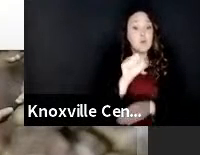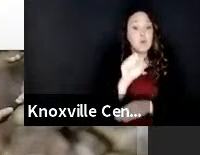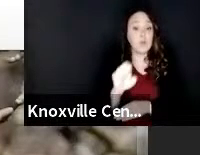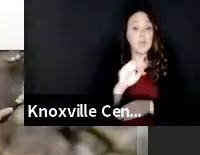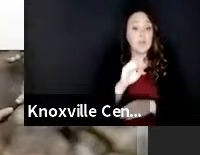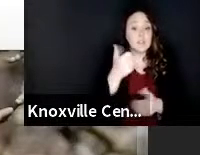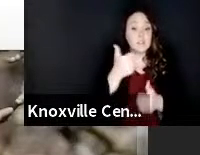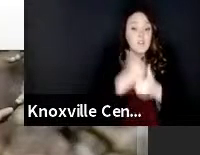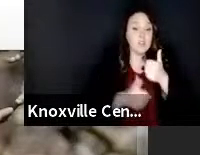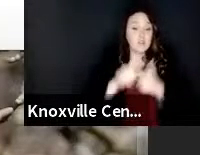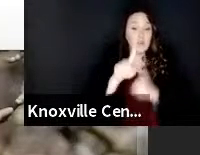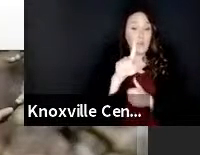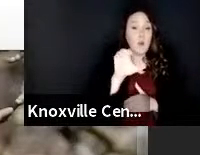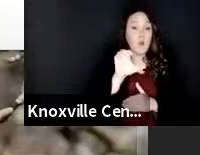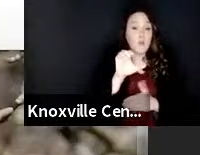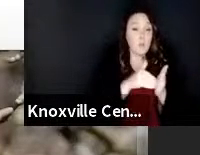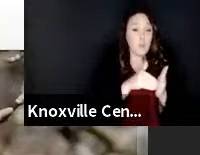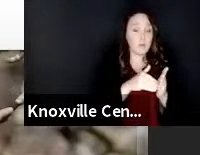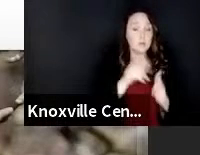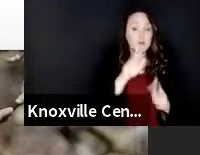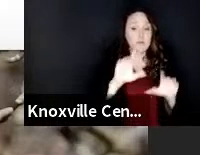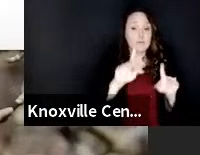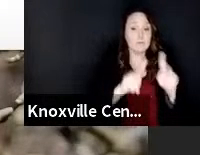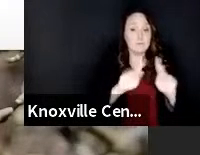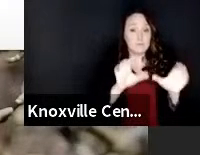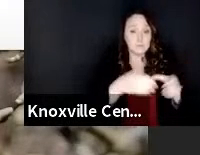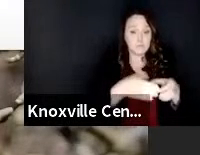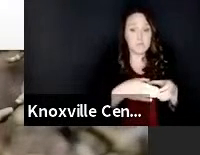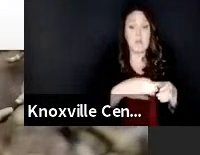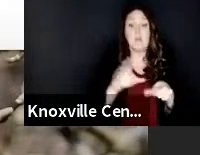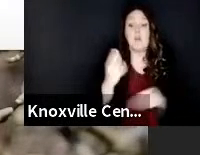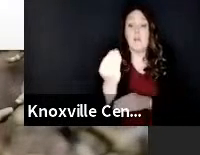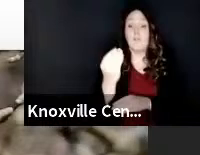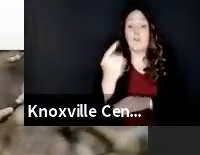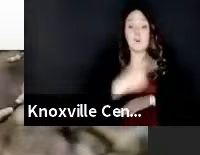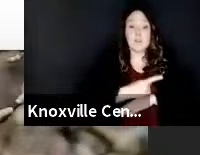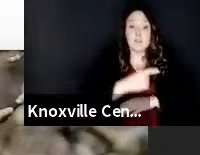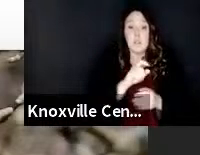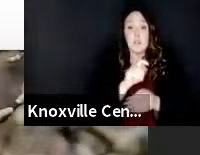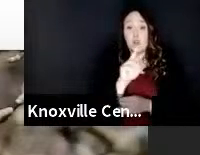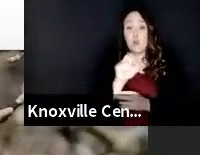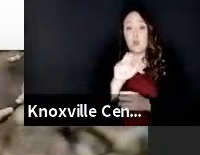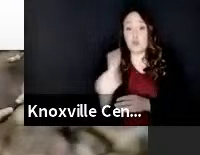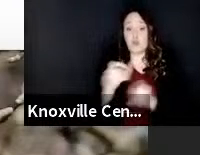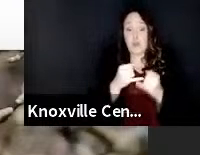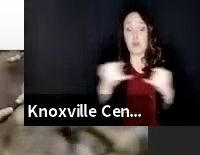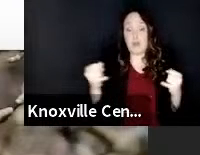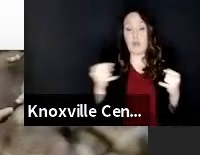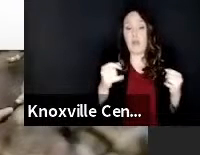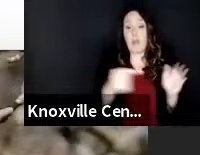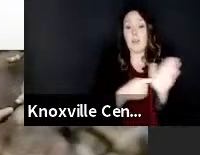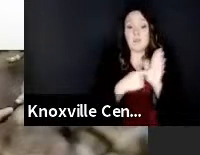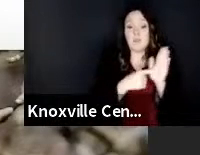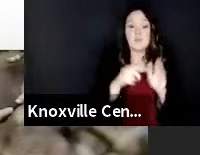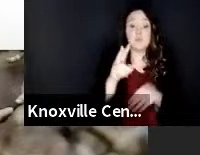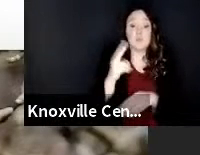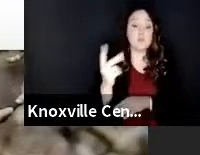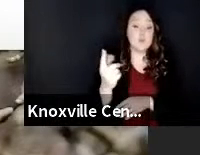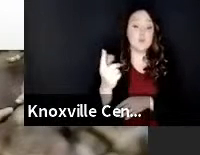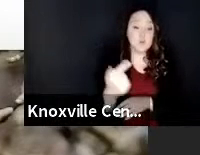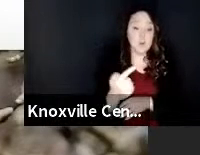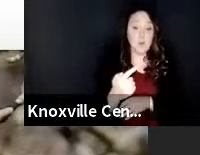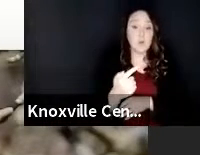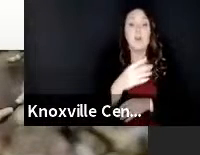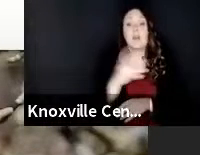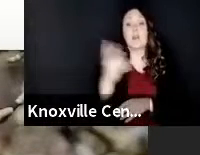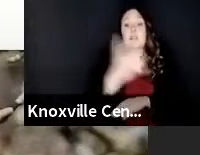100,000 population. As of yesterday, our 14-day trend line shows 24 cases per 100,000, and our 7-day trend line